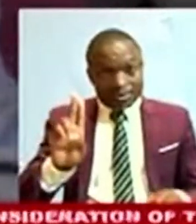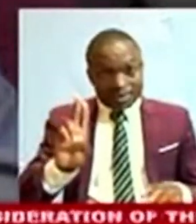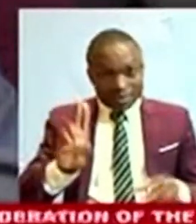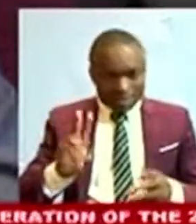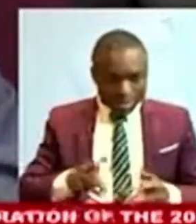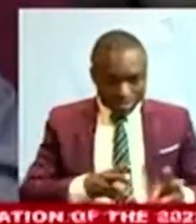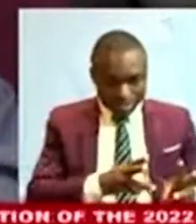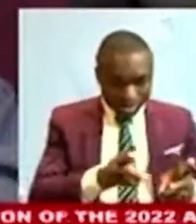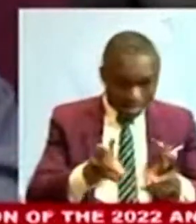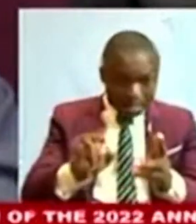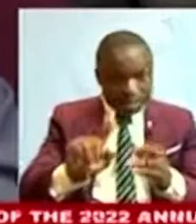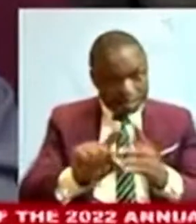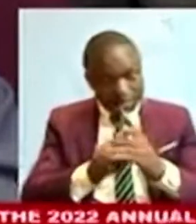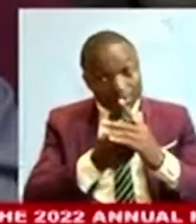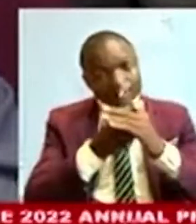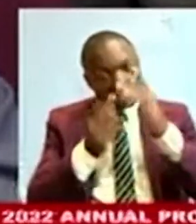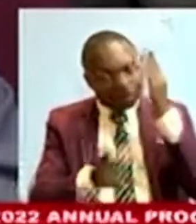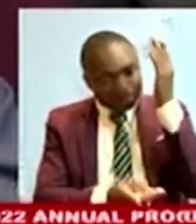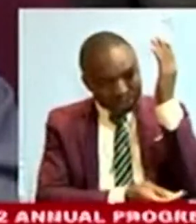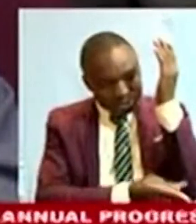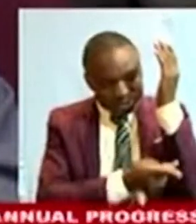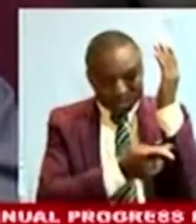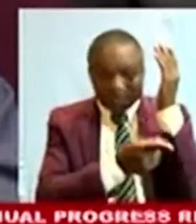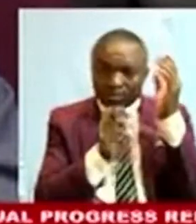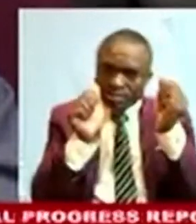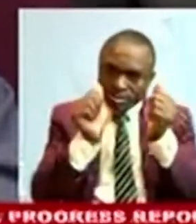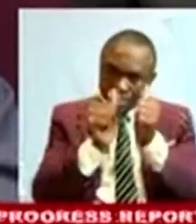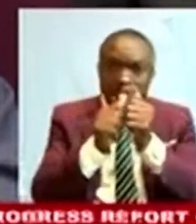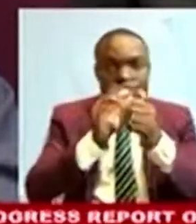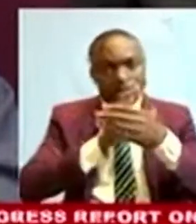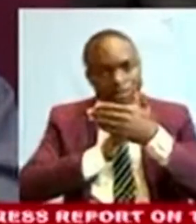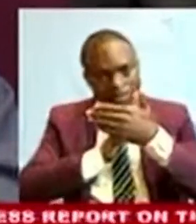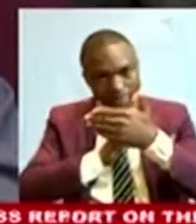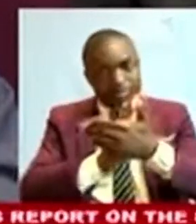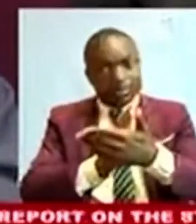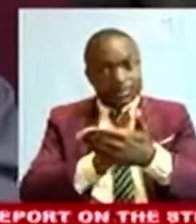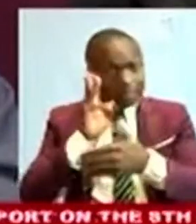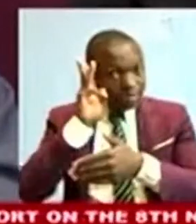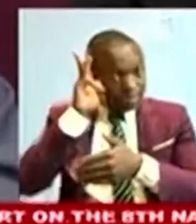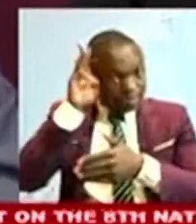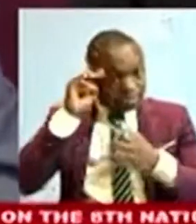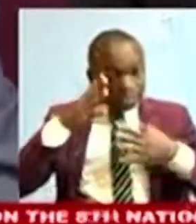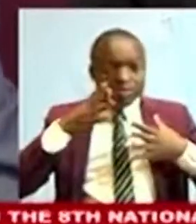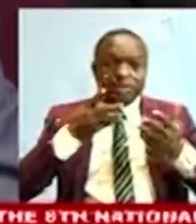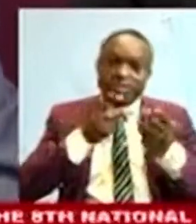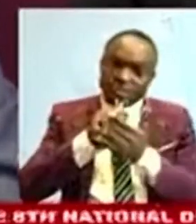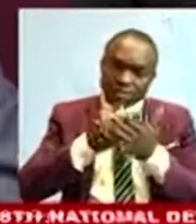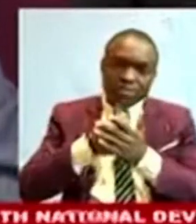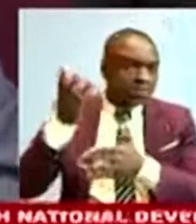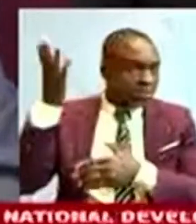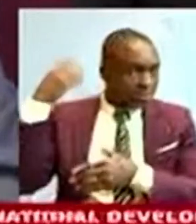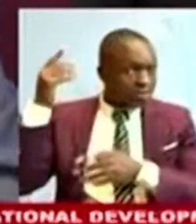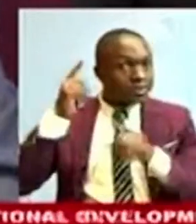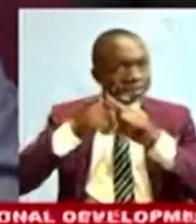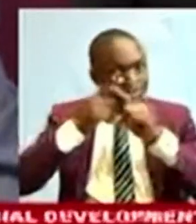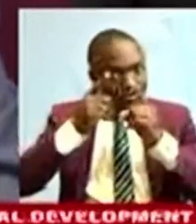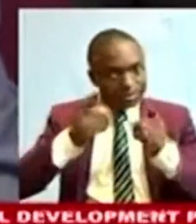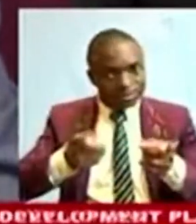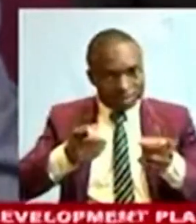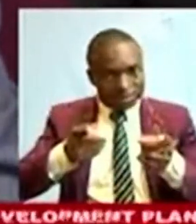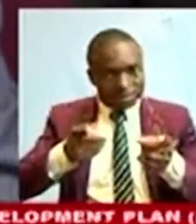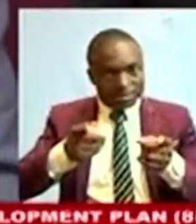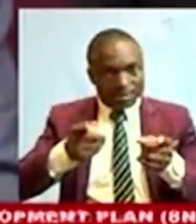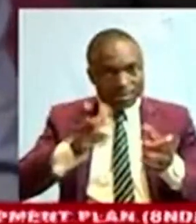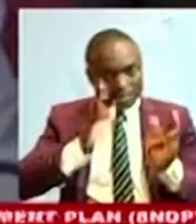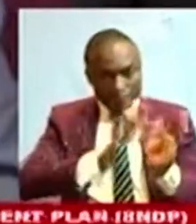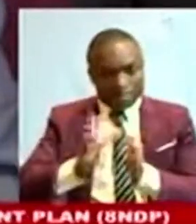that we started developing with guidance from Ministry of Finance earlier on, but the templates kept on changing.